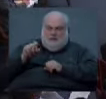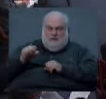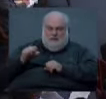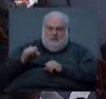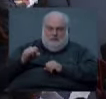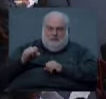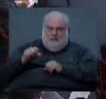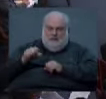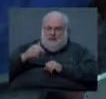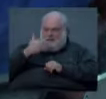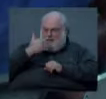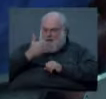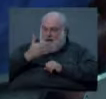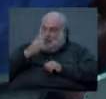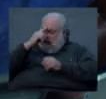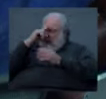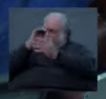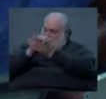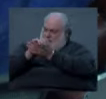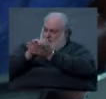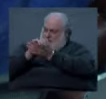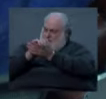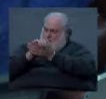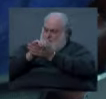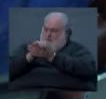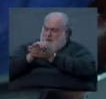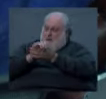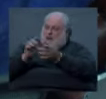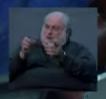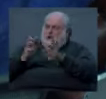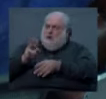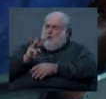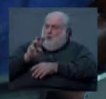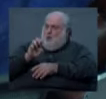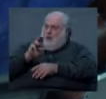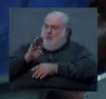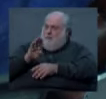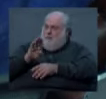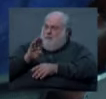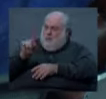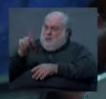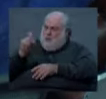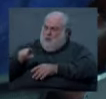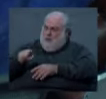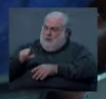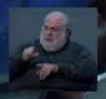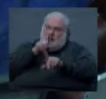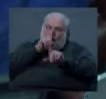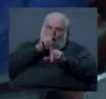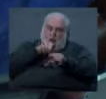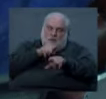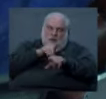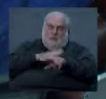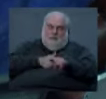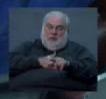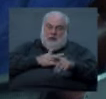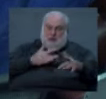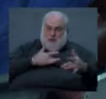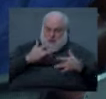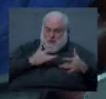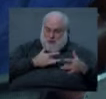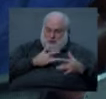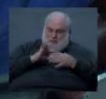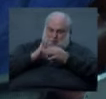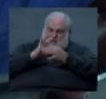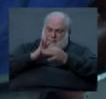Director Wright. Thank you. I believe Director Webb's question addressed my concern